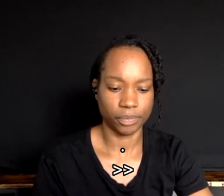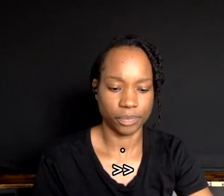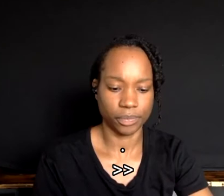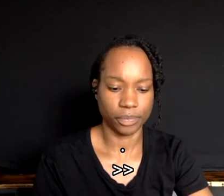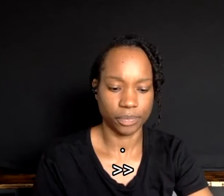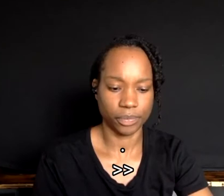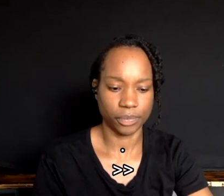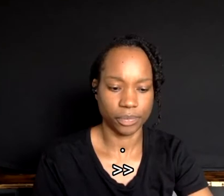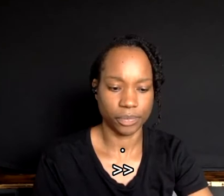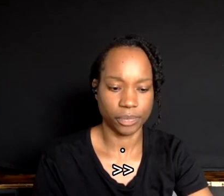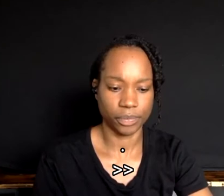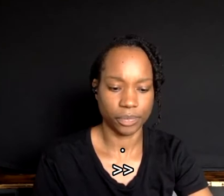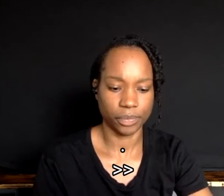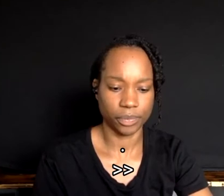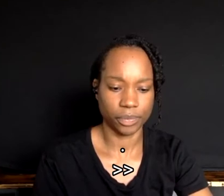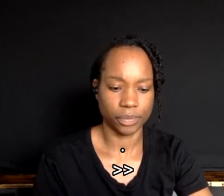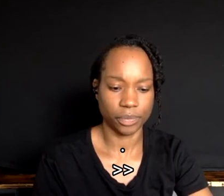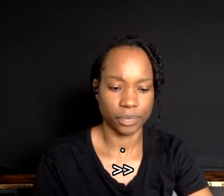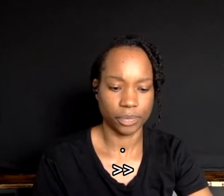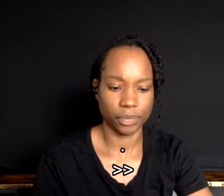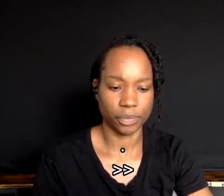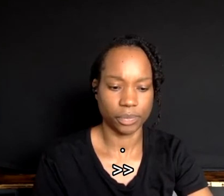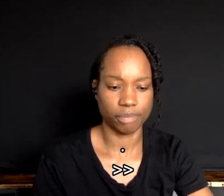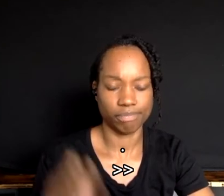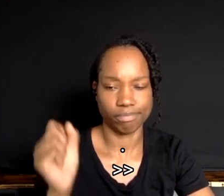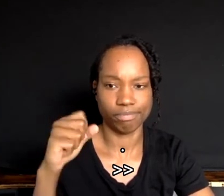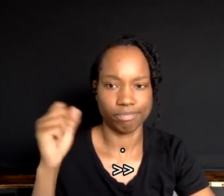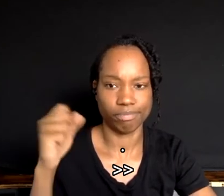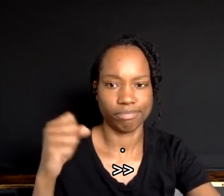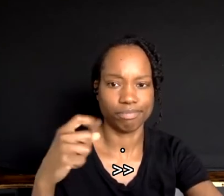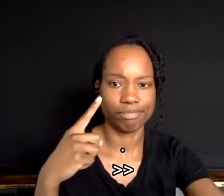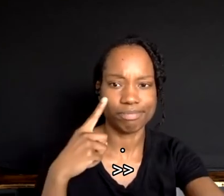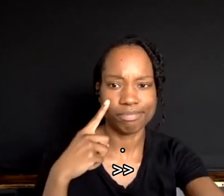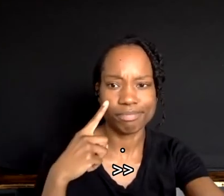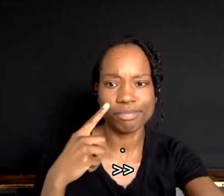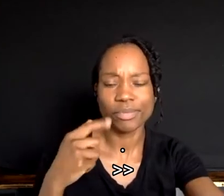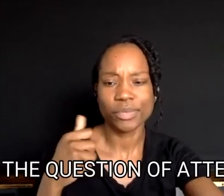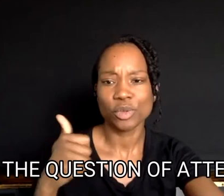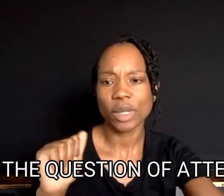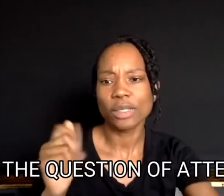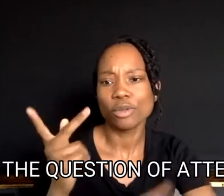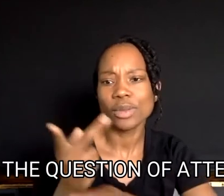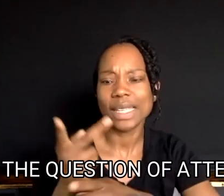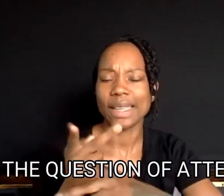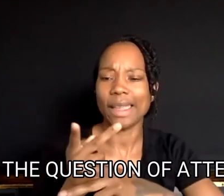Yeah, I think that, you know, the question of attending to people's loved ones when they're outside, you know,